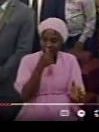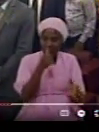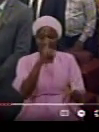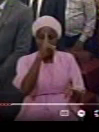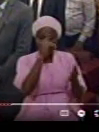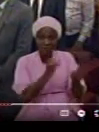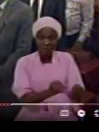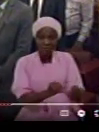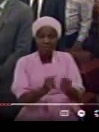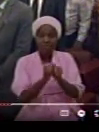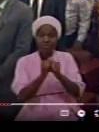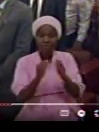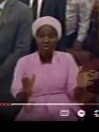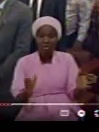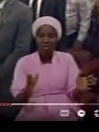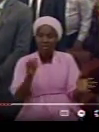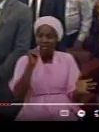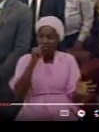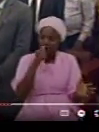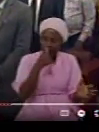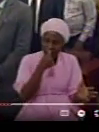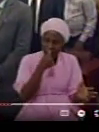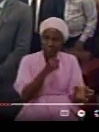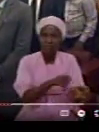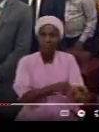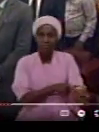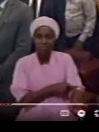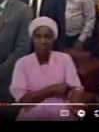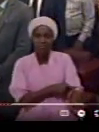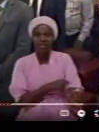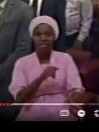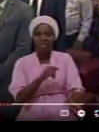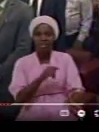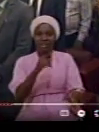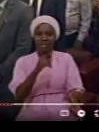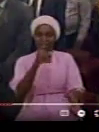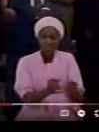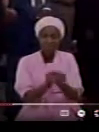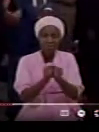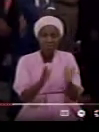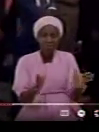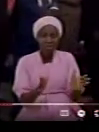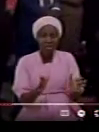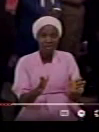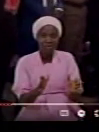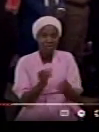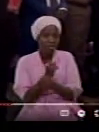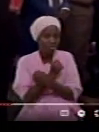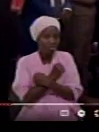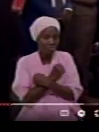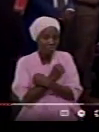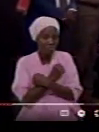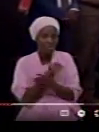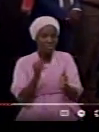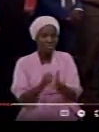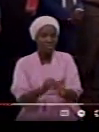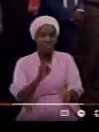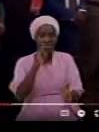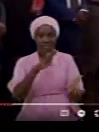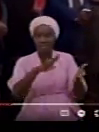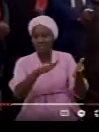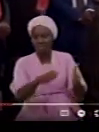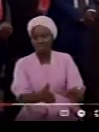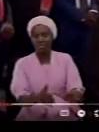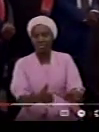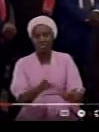faith without long-suffering, faith without kindness, that's dead faith. If you say